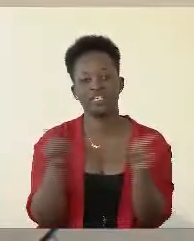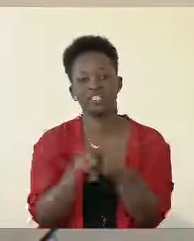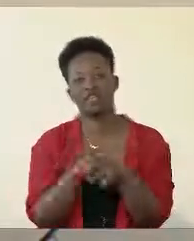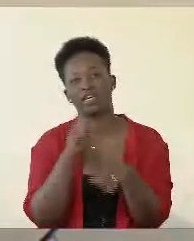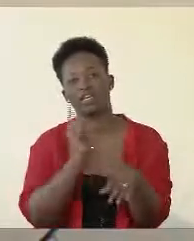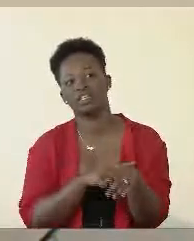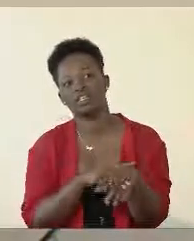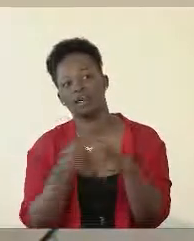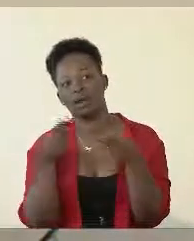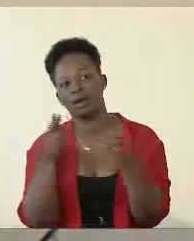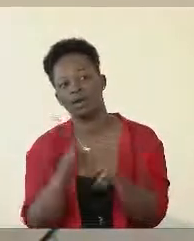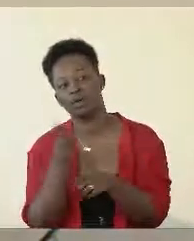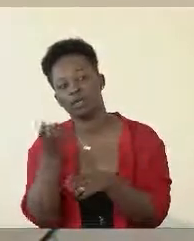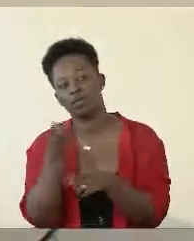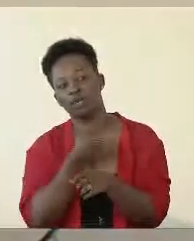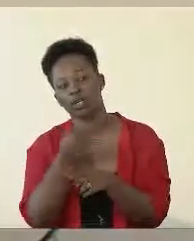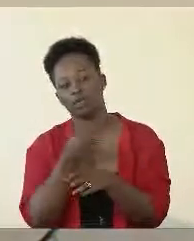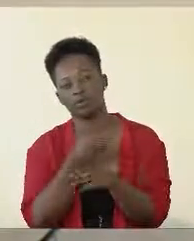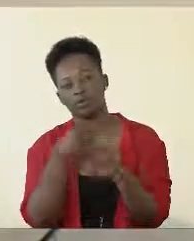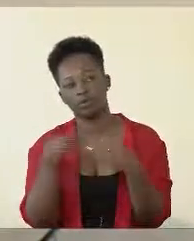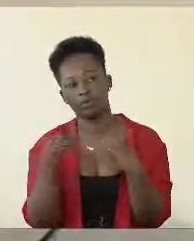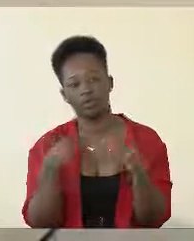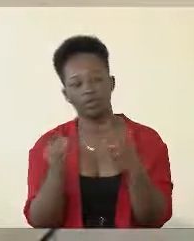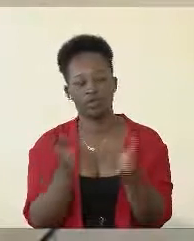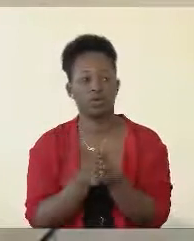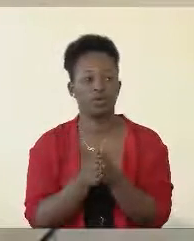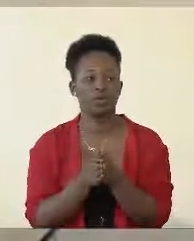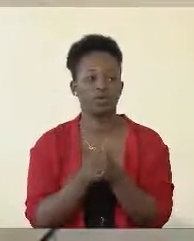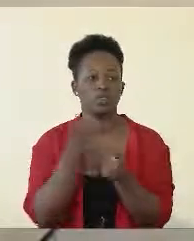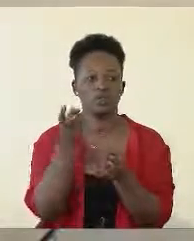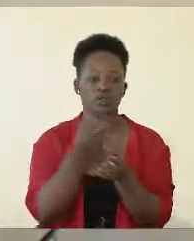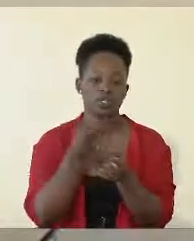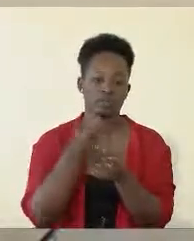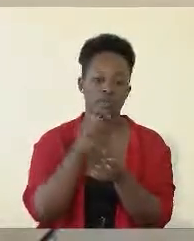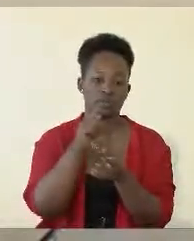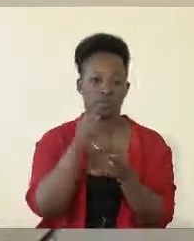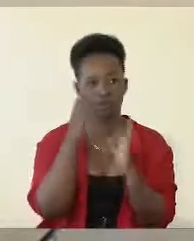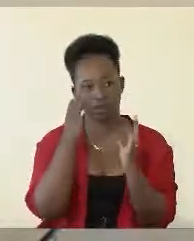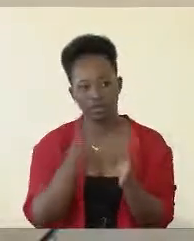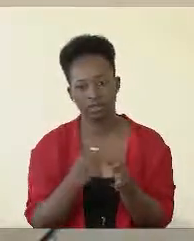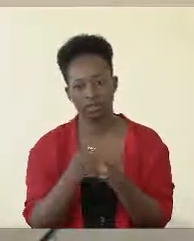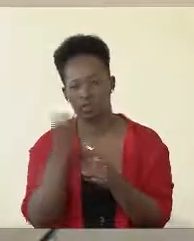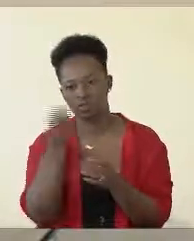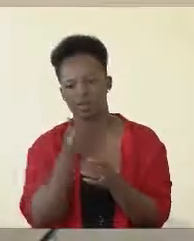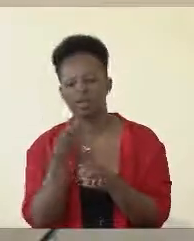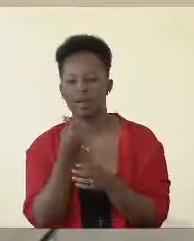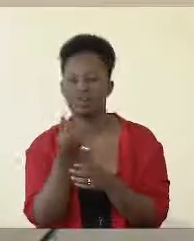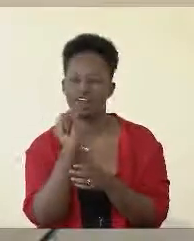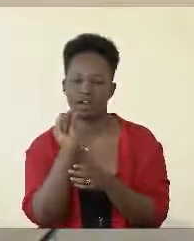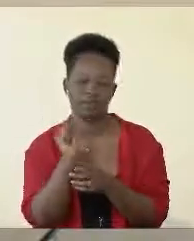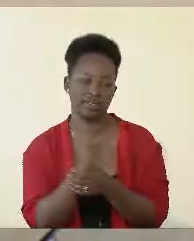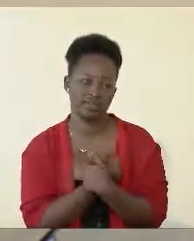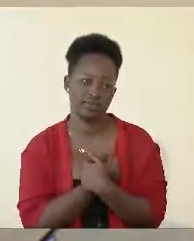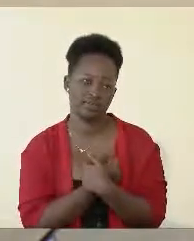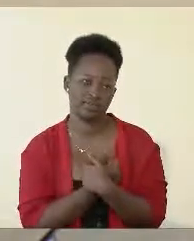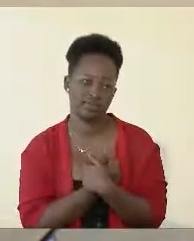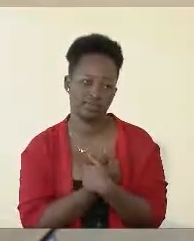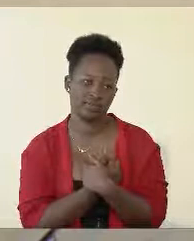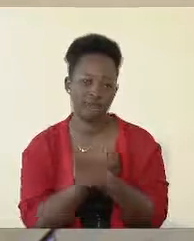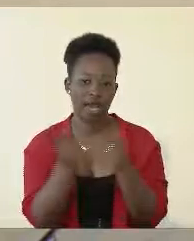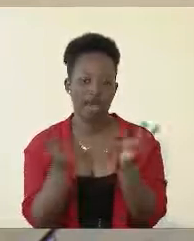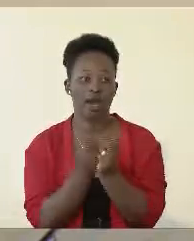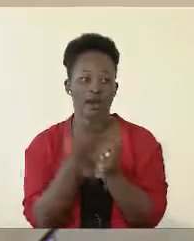to transporting raw materials, transporting even your finished products, transport is less. So proper